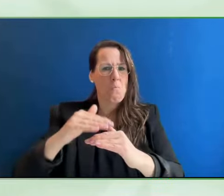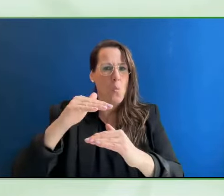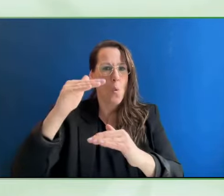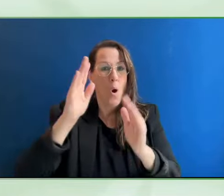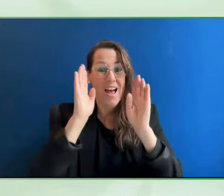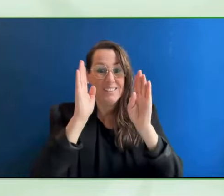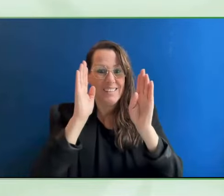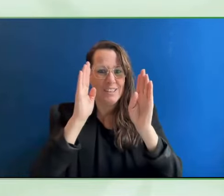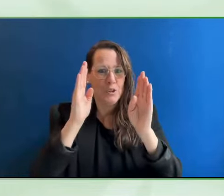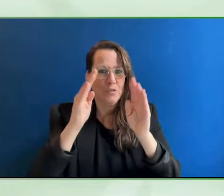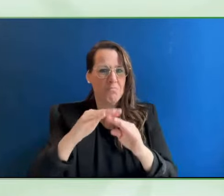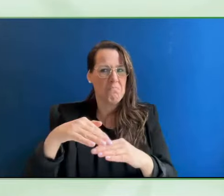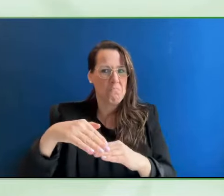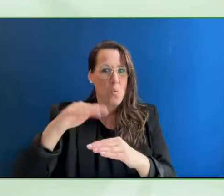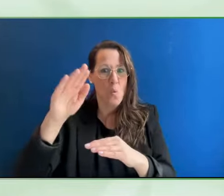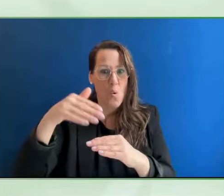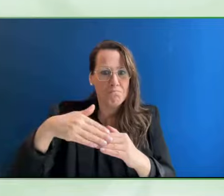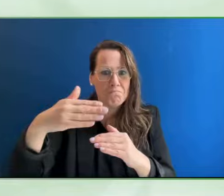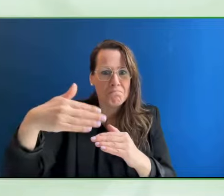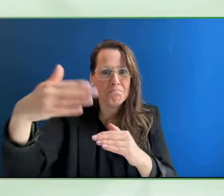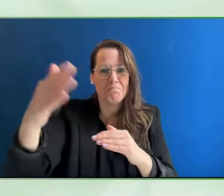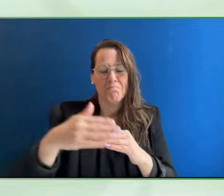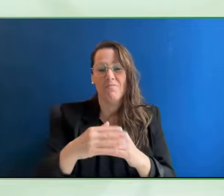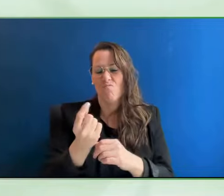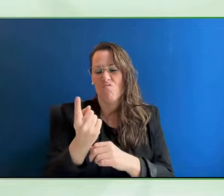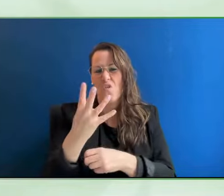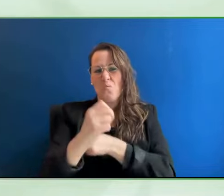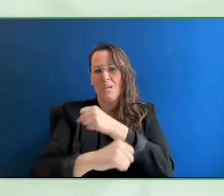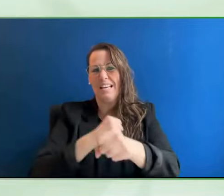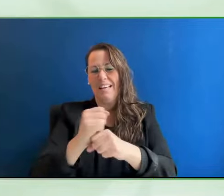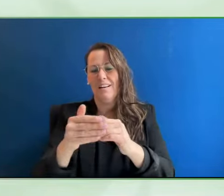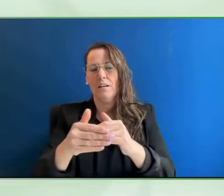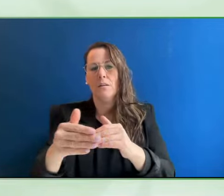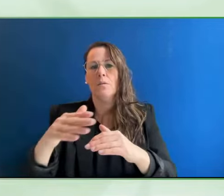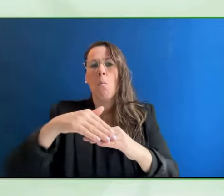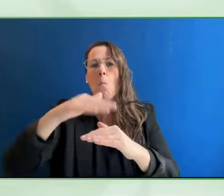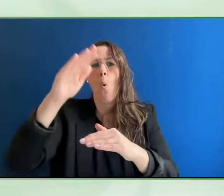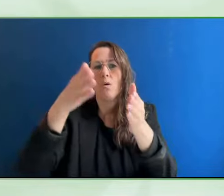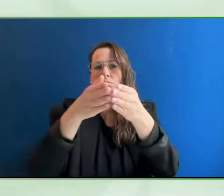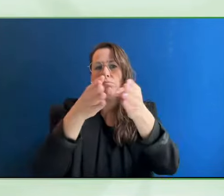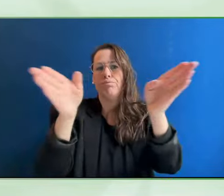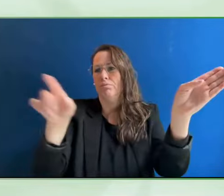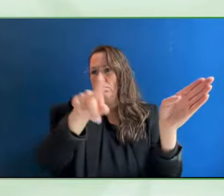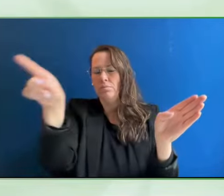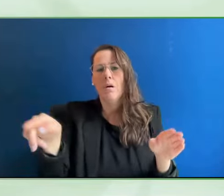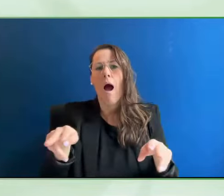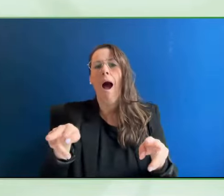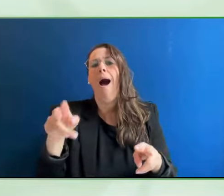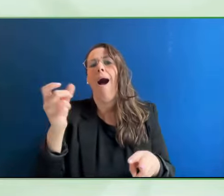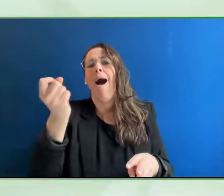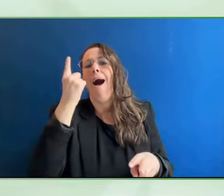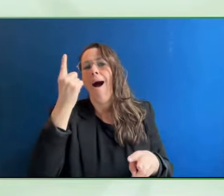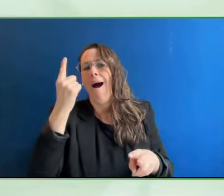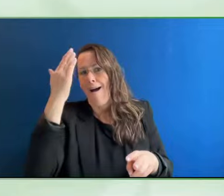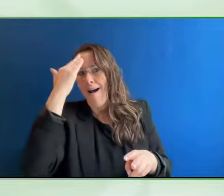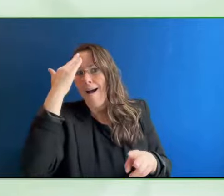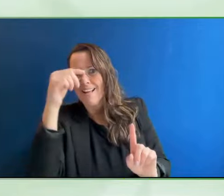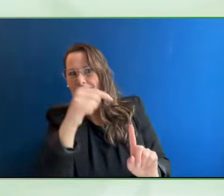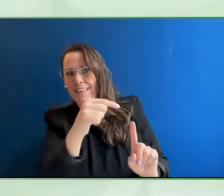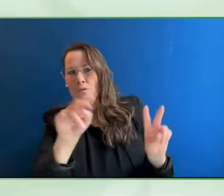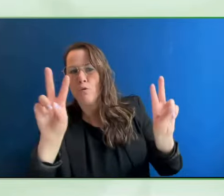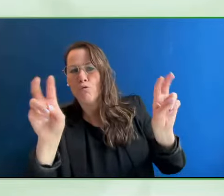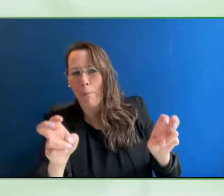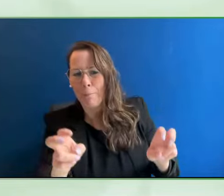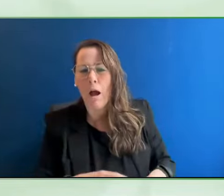But I say it will be important that there will be an editorial staff working for news in easy language also in the